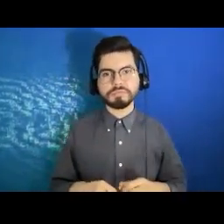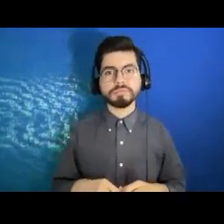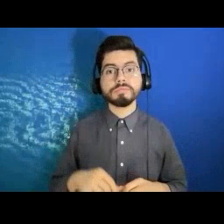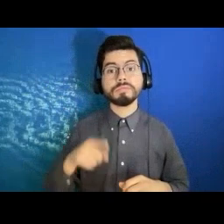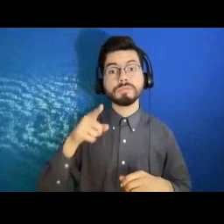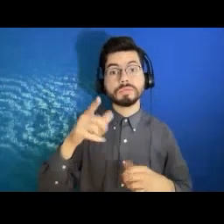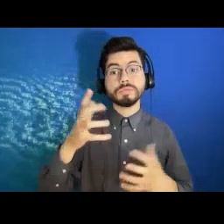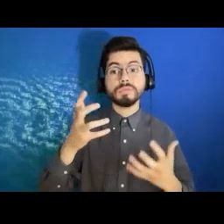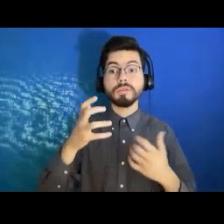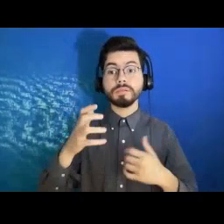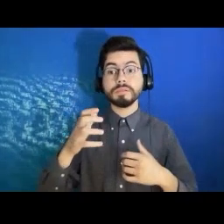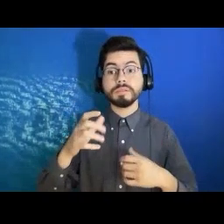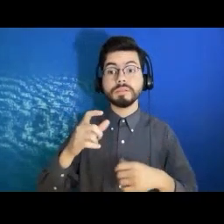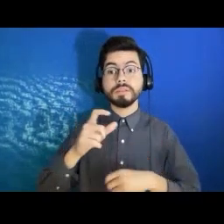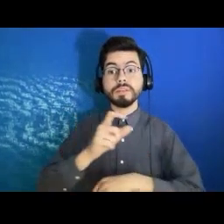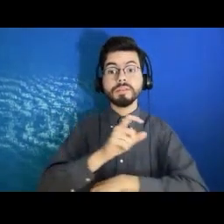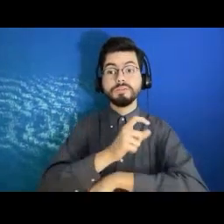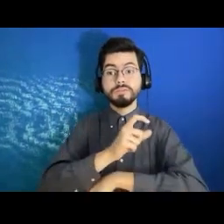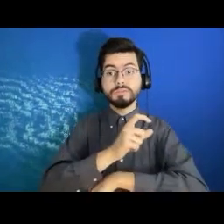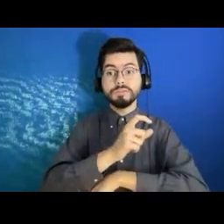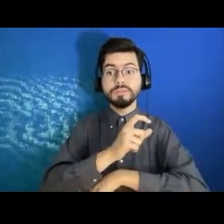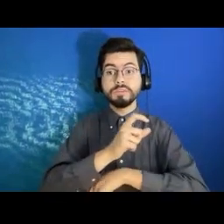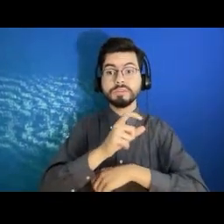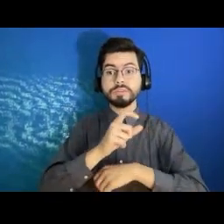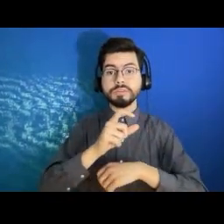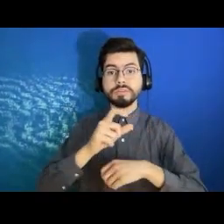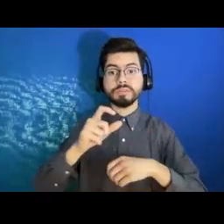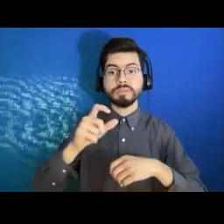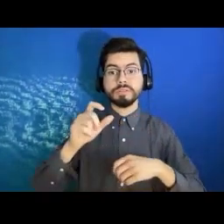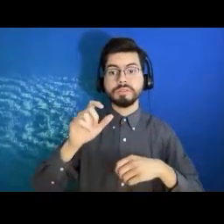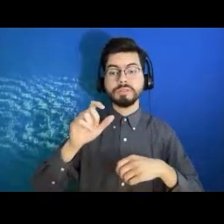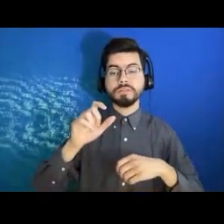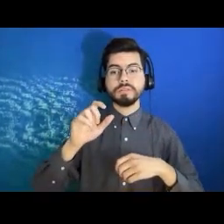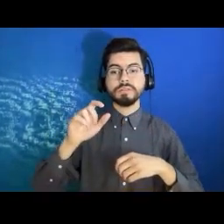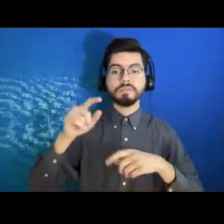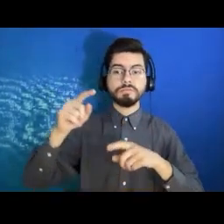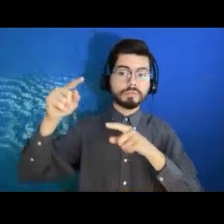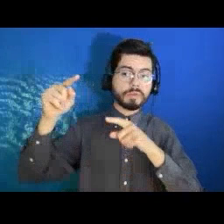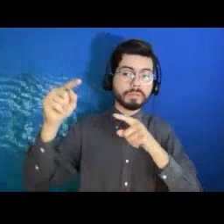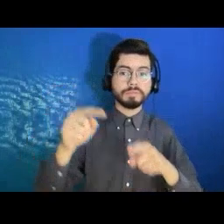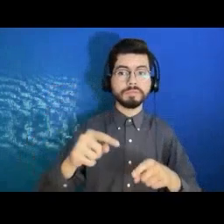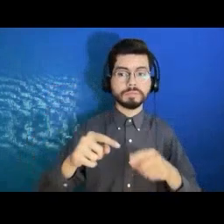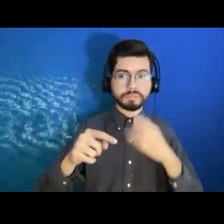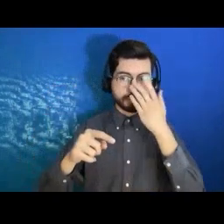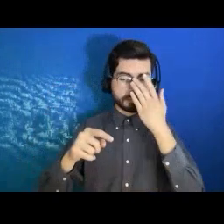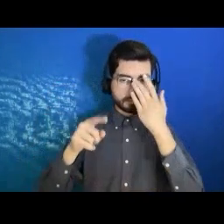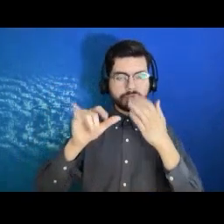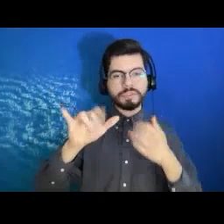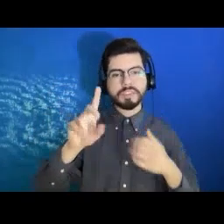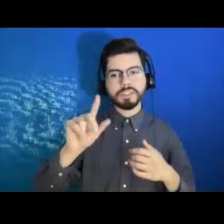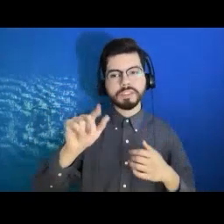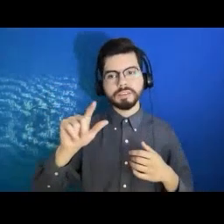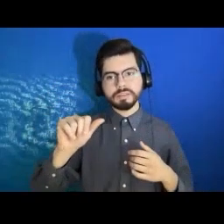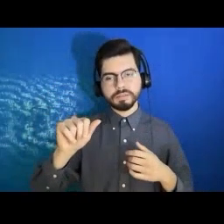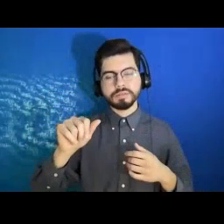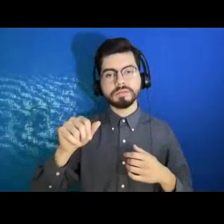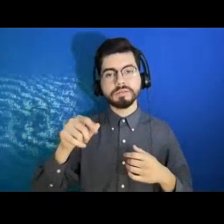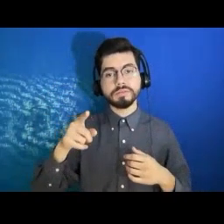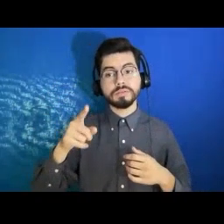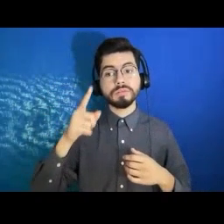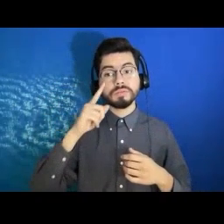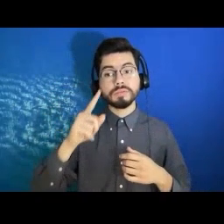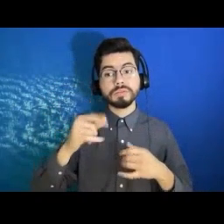come down, bounce off the reservoir, and back up to our stations. And this is what the data looks like. This is for the line that goes